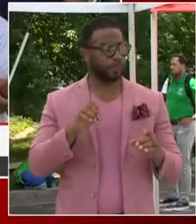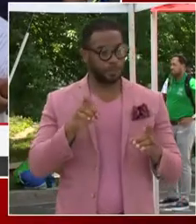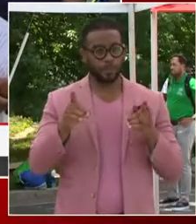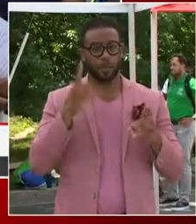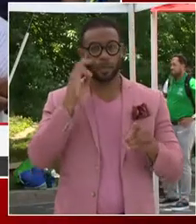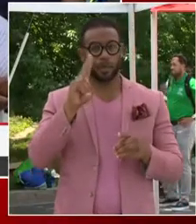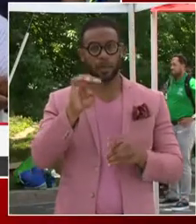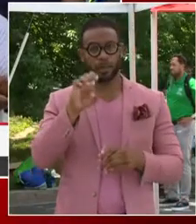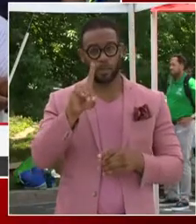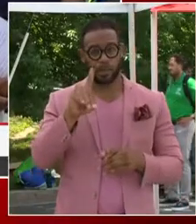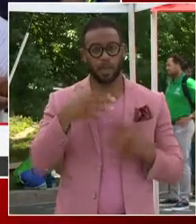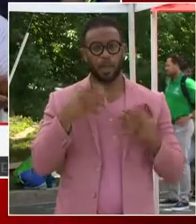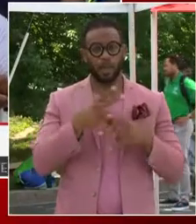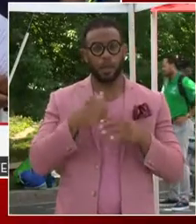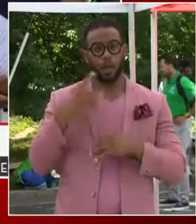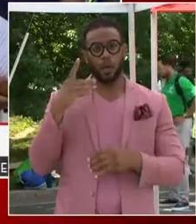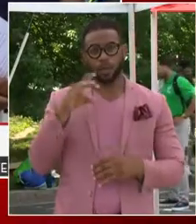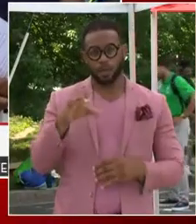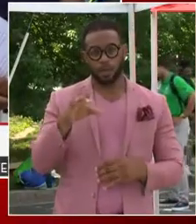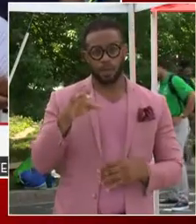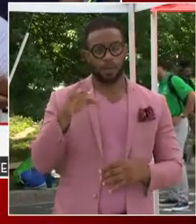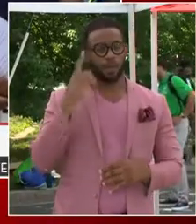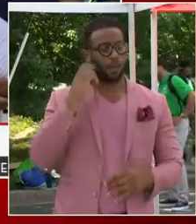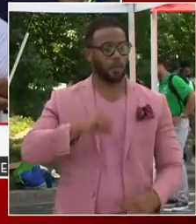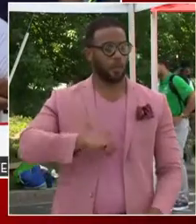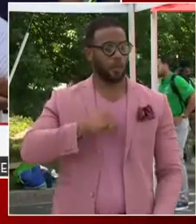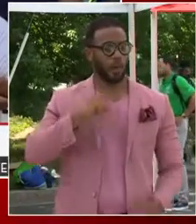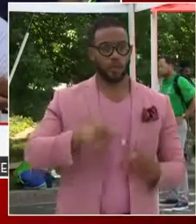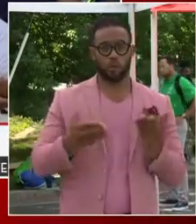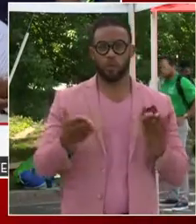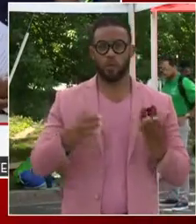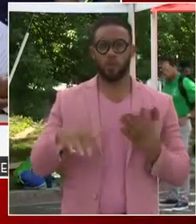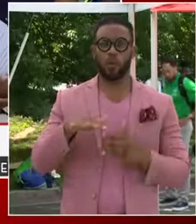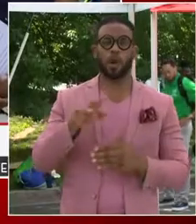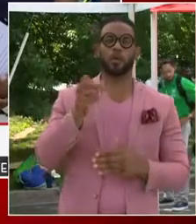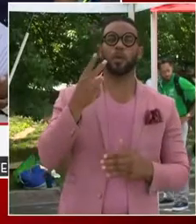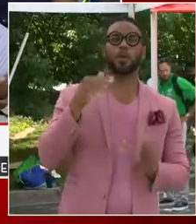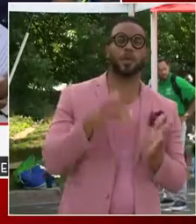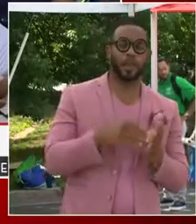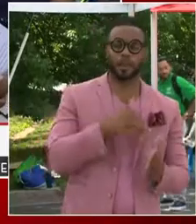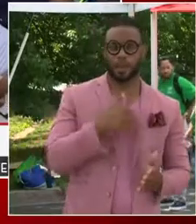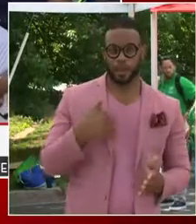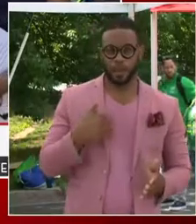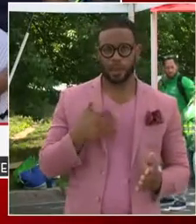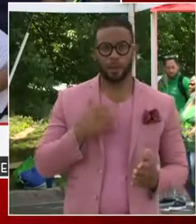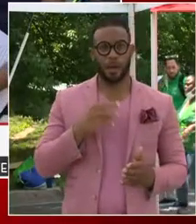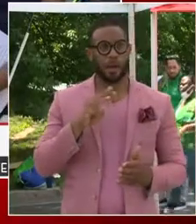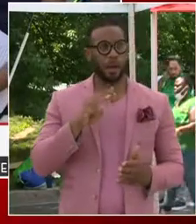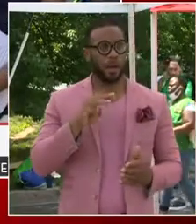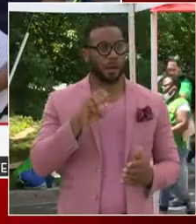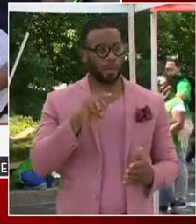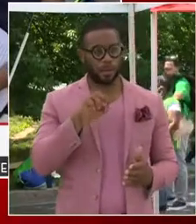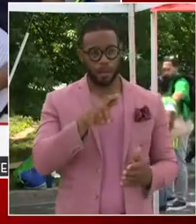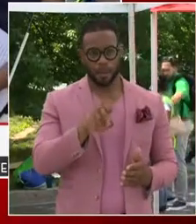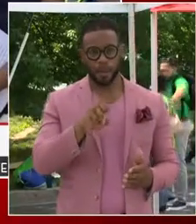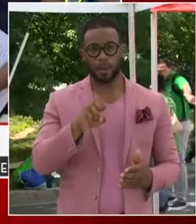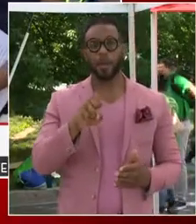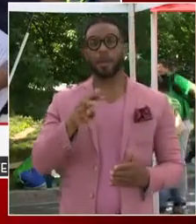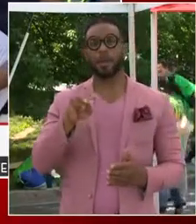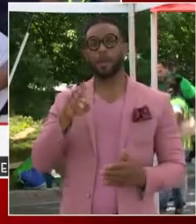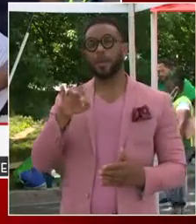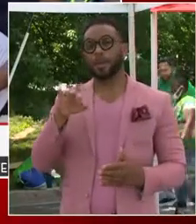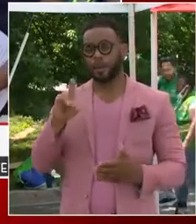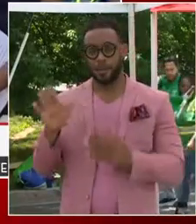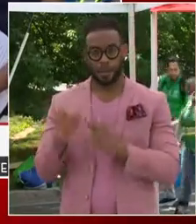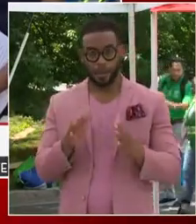in Washington, D.C. We're proud to serve around 12,000 members in our Medicare and Medicaid plans. So really